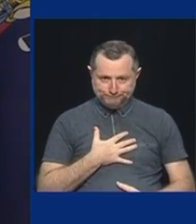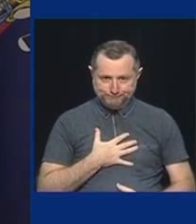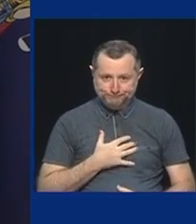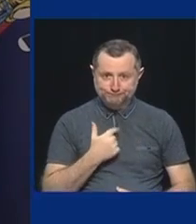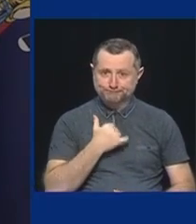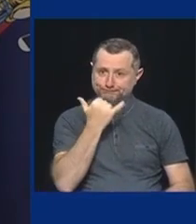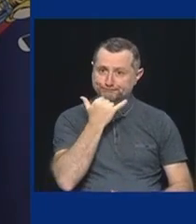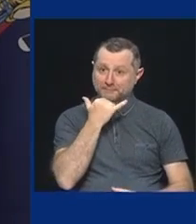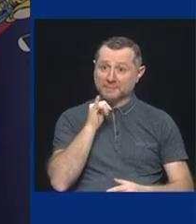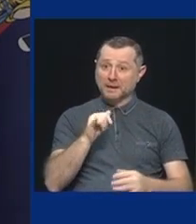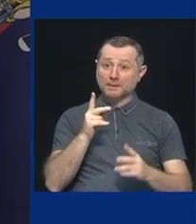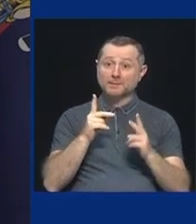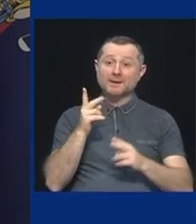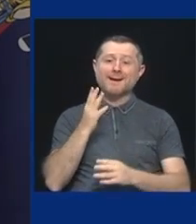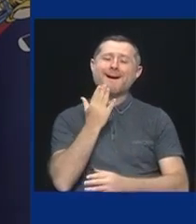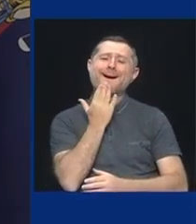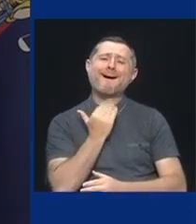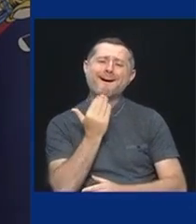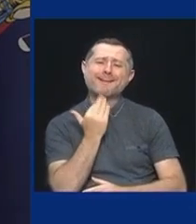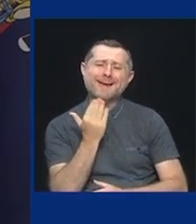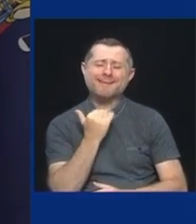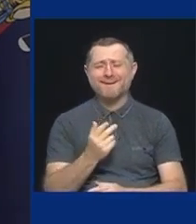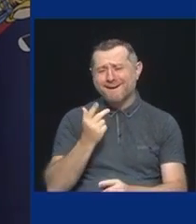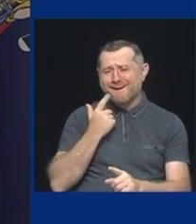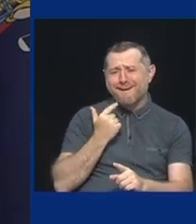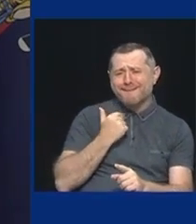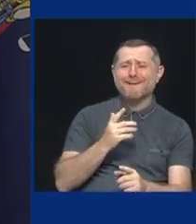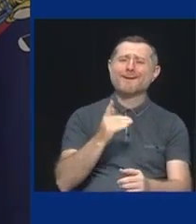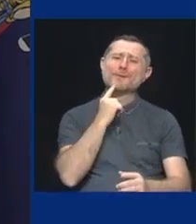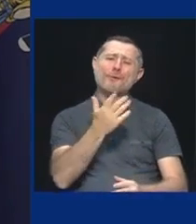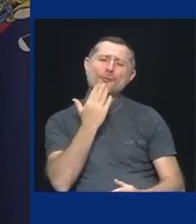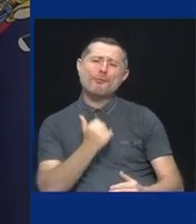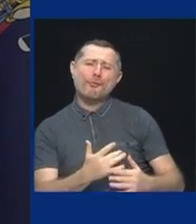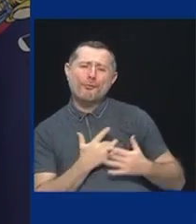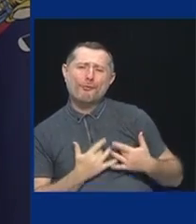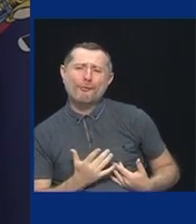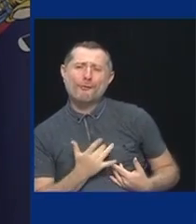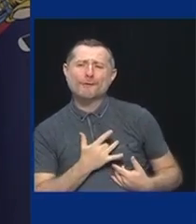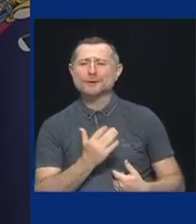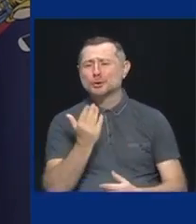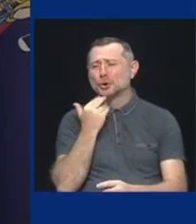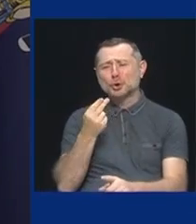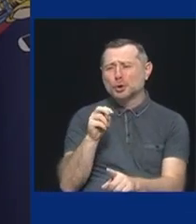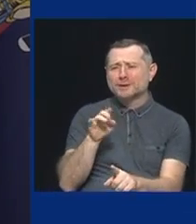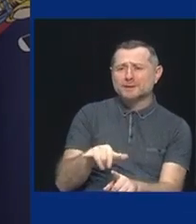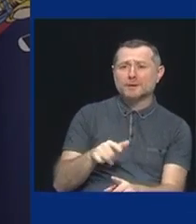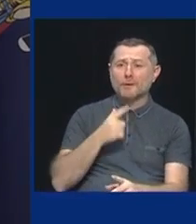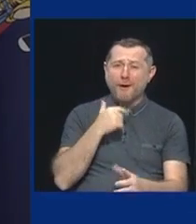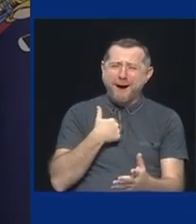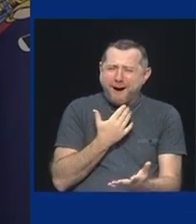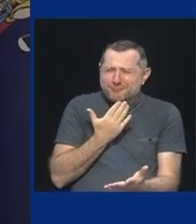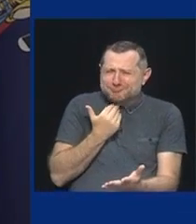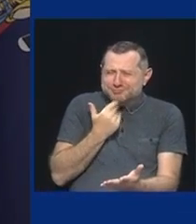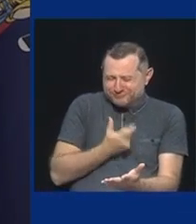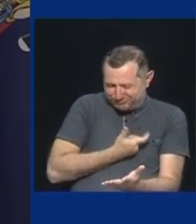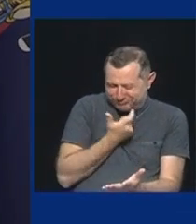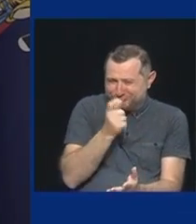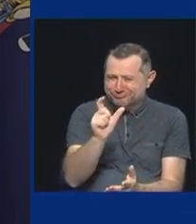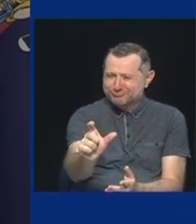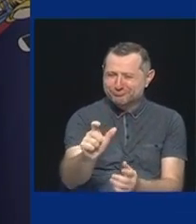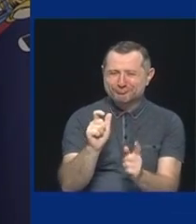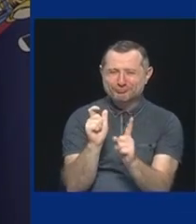honey, sweetheart, and darling. I meant it to be endearing, but women found